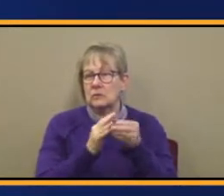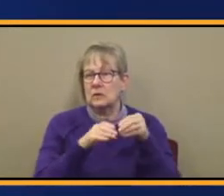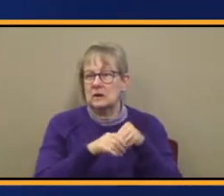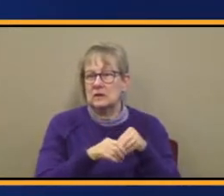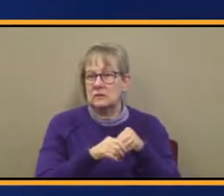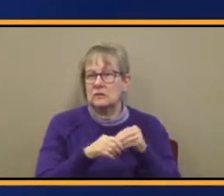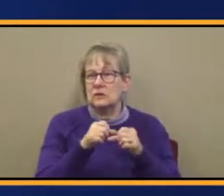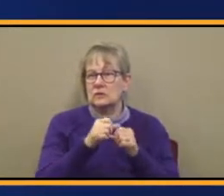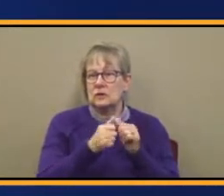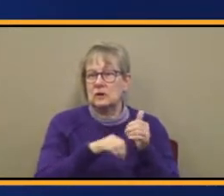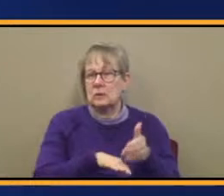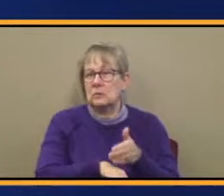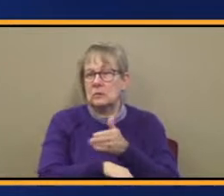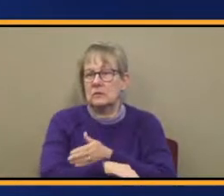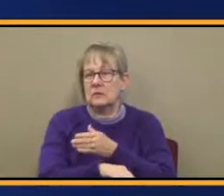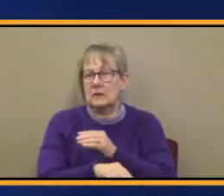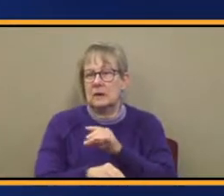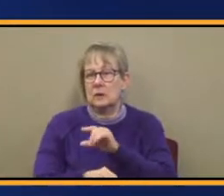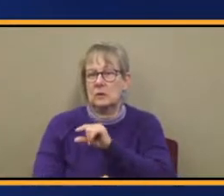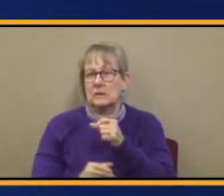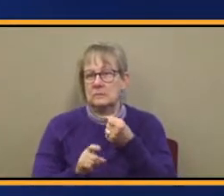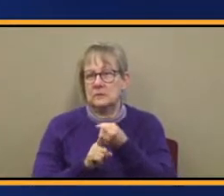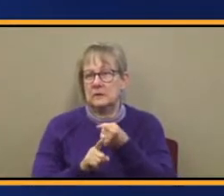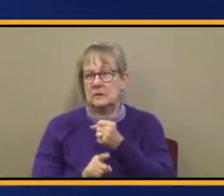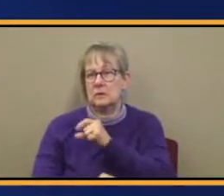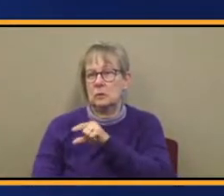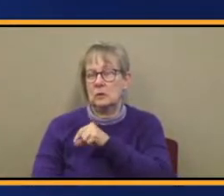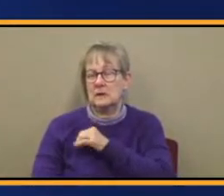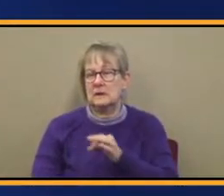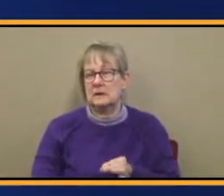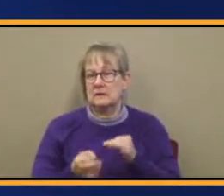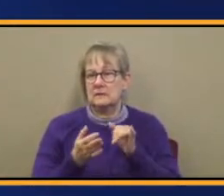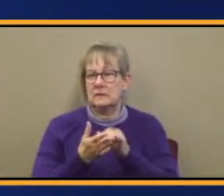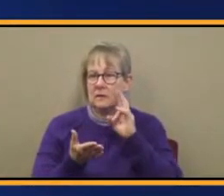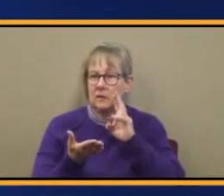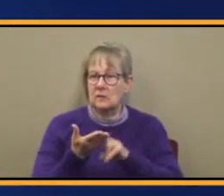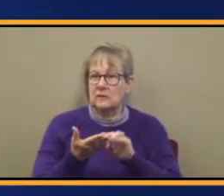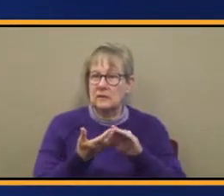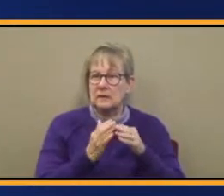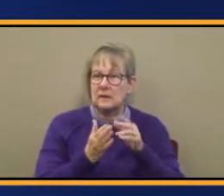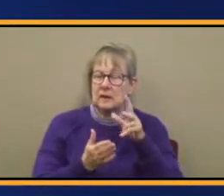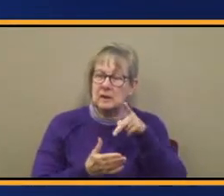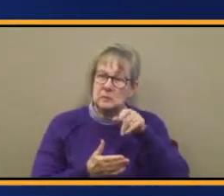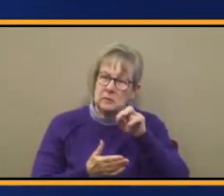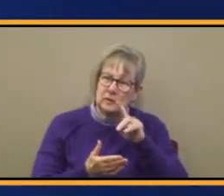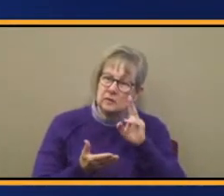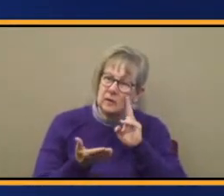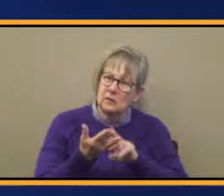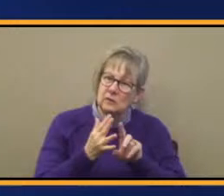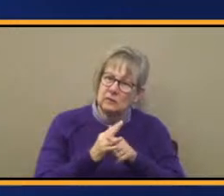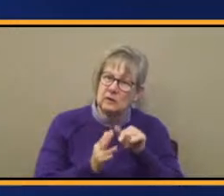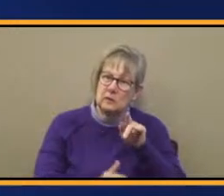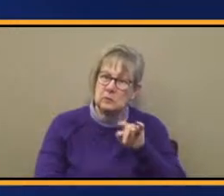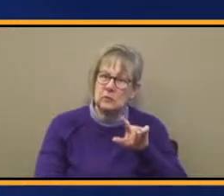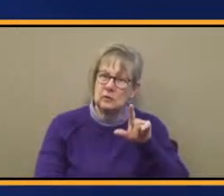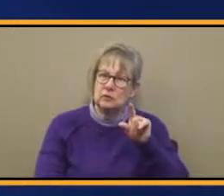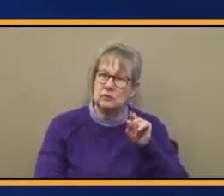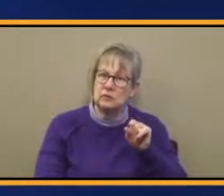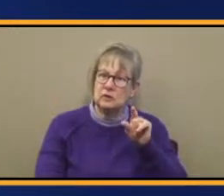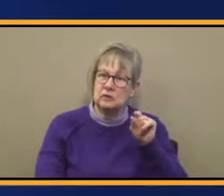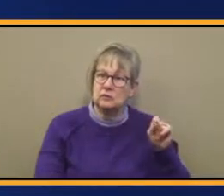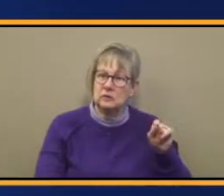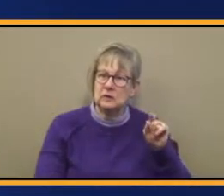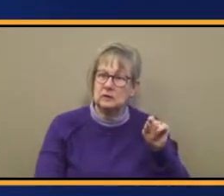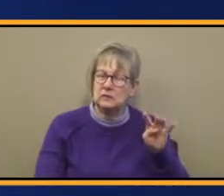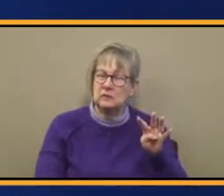improvements impacting the quality of life. This is a new contract for security guard services for city parks. This contract will start April 2024. This is a best